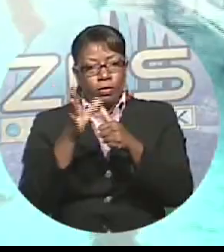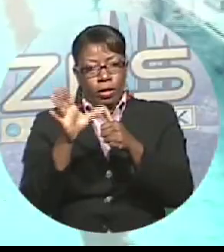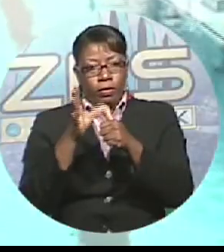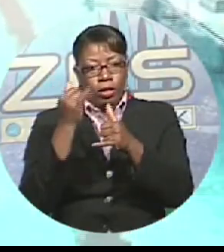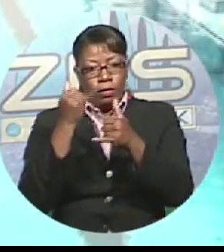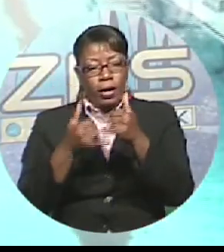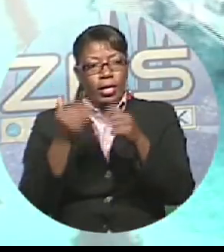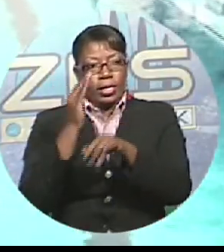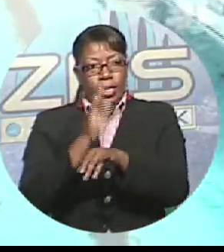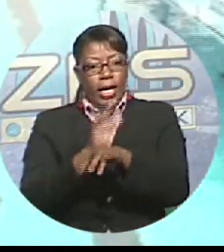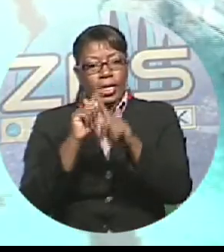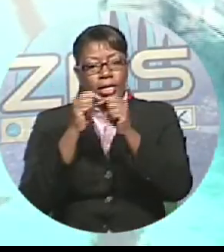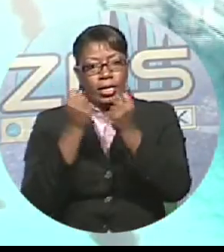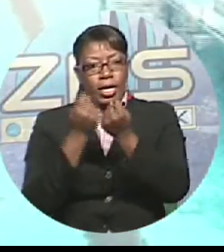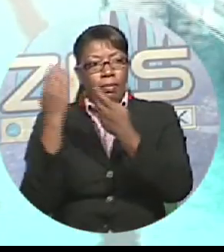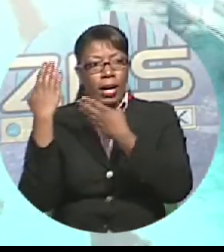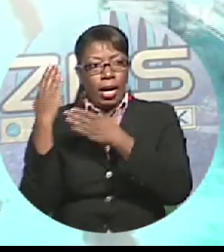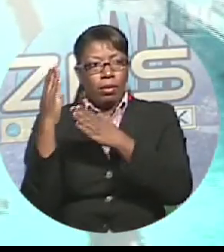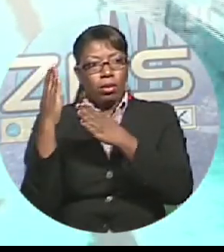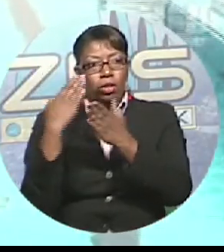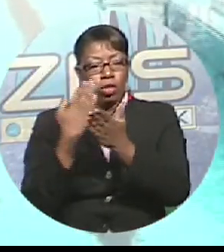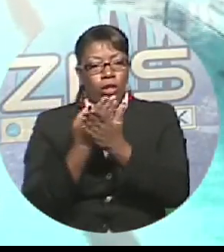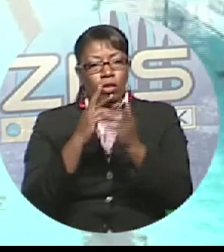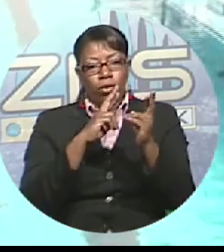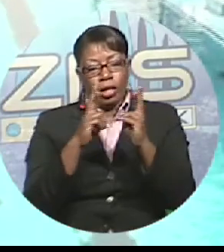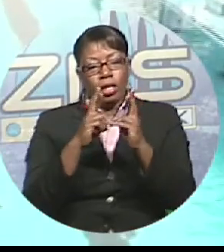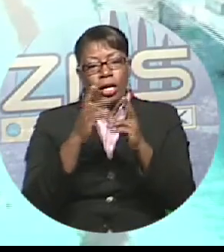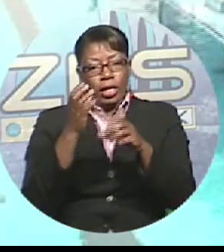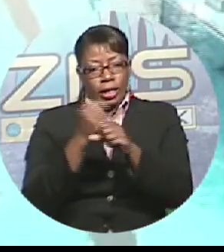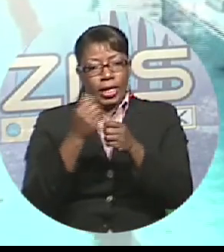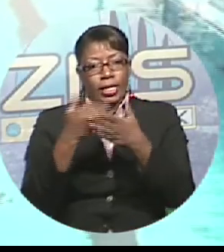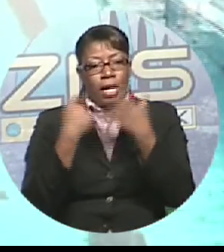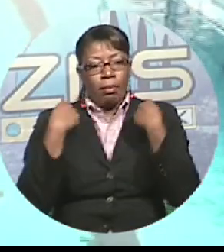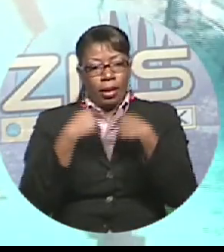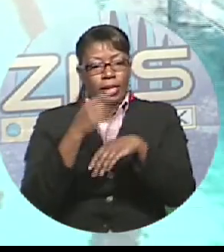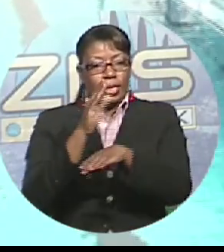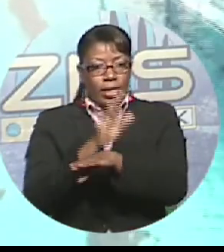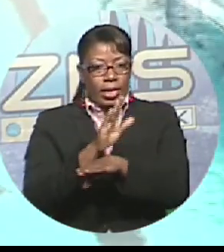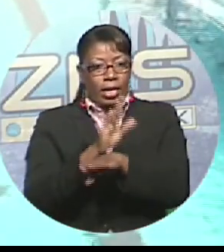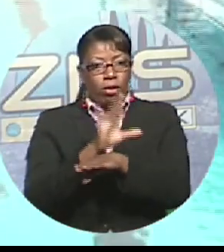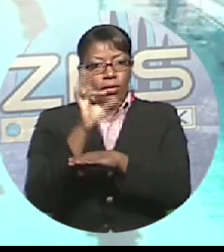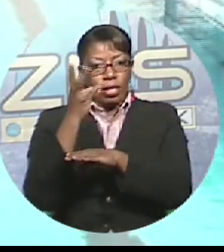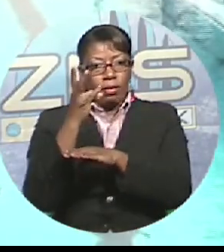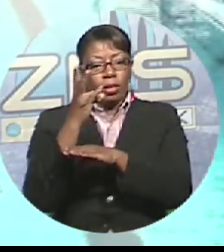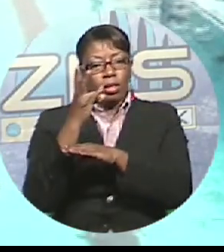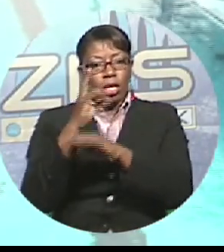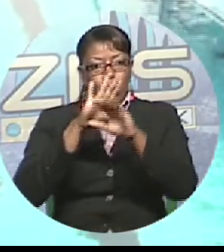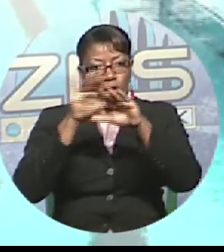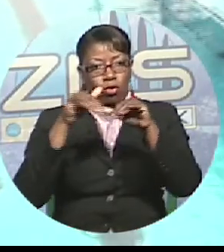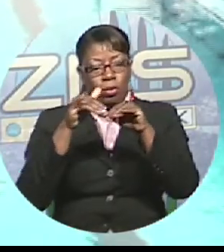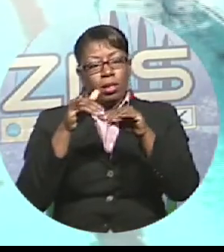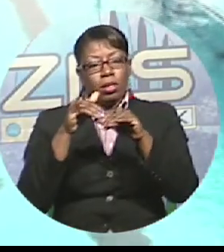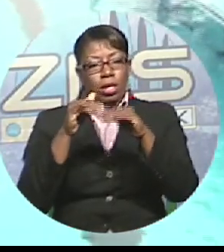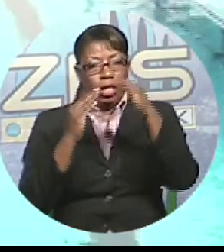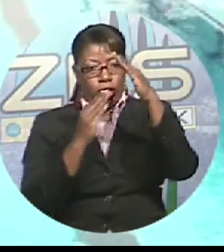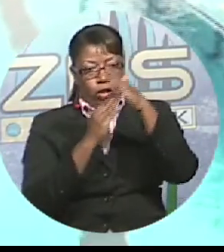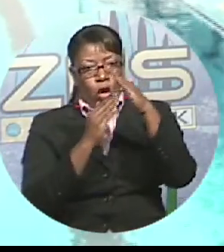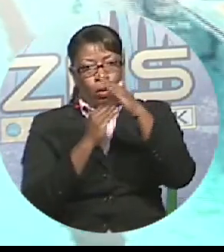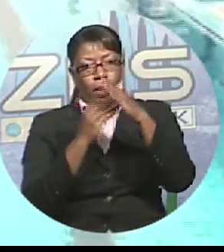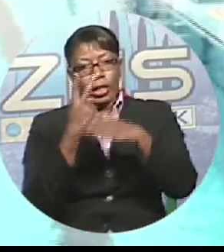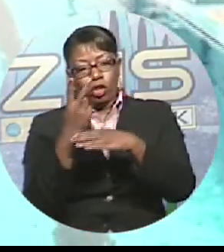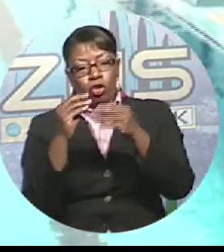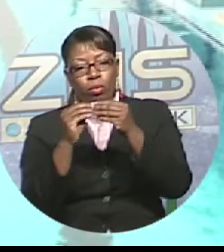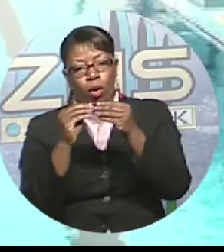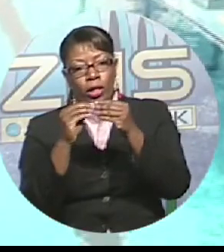tonight. Team Bahamas in a good position to pick up a few medals tonight. 7 swimmers are seated in the top 3. 2 more seated in that 4th